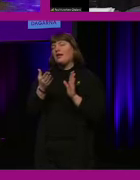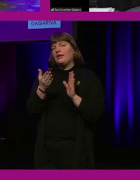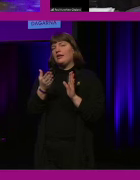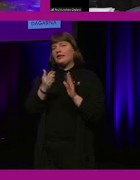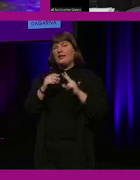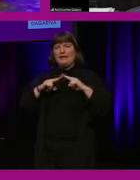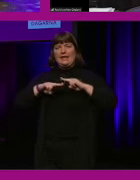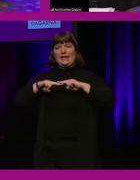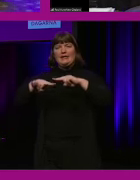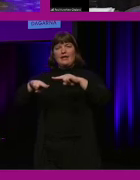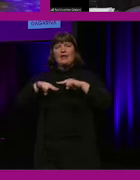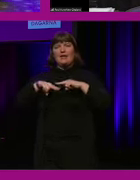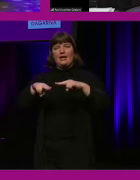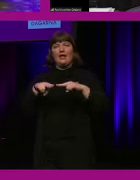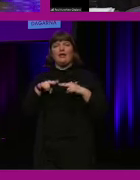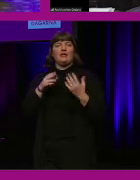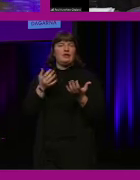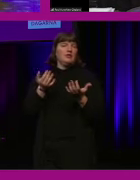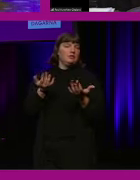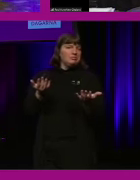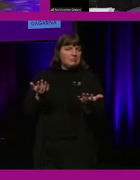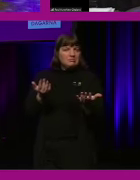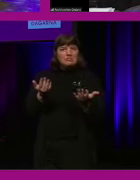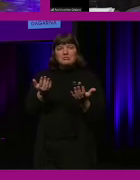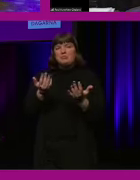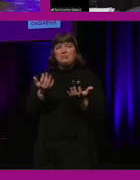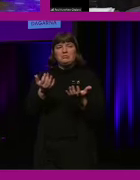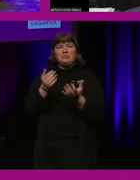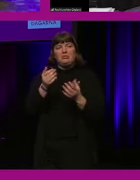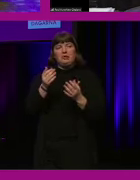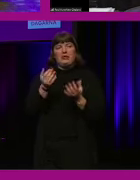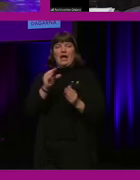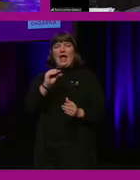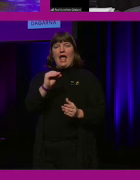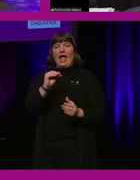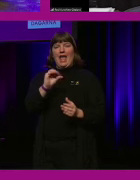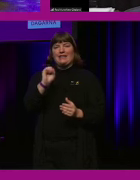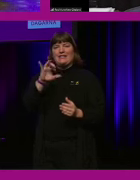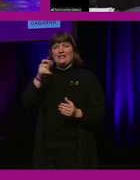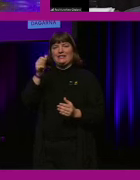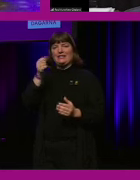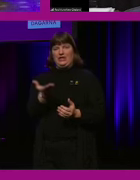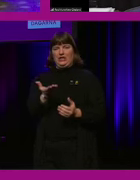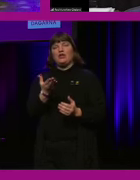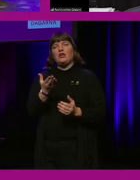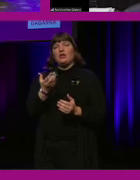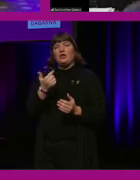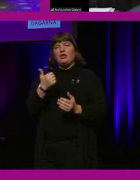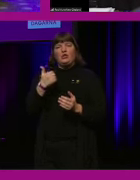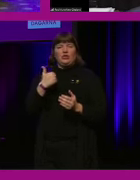integrity agencies. Integrity agencies. It sounds a little bit pompous, but I don't have a better phrase yet.